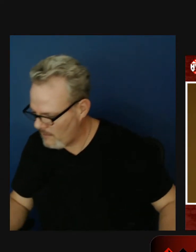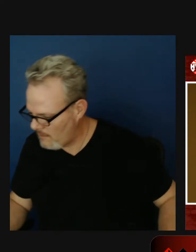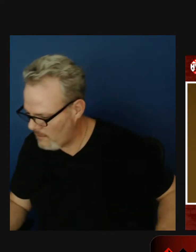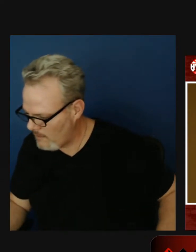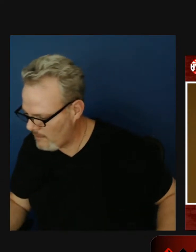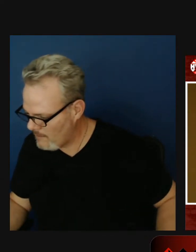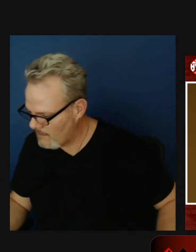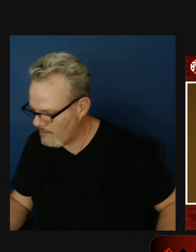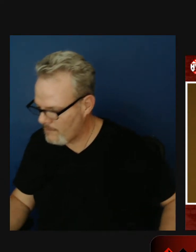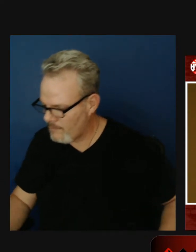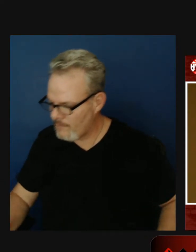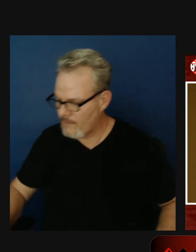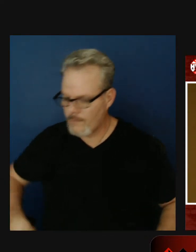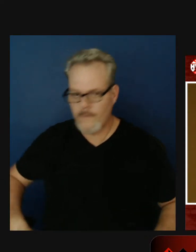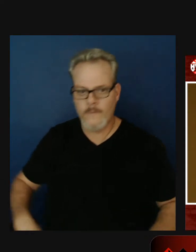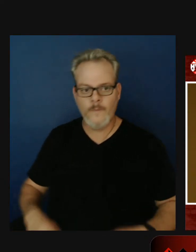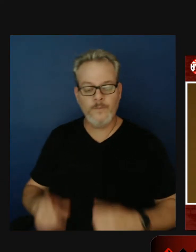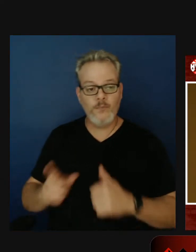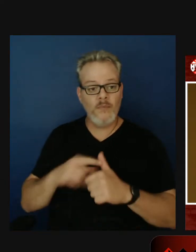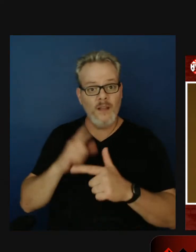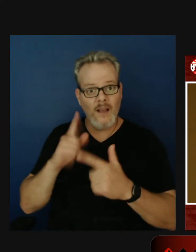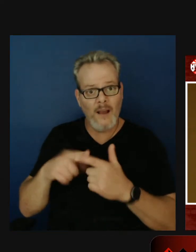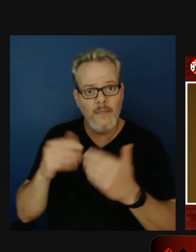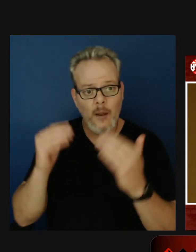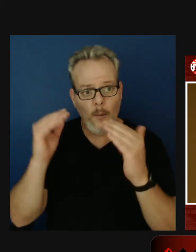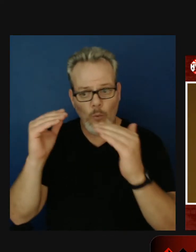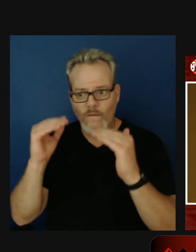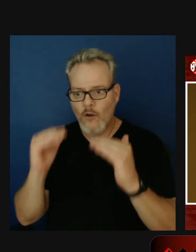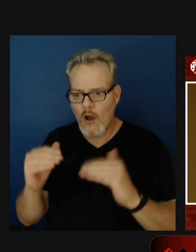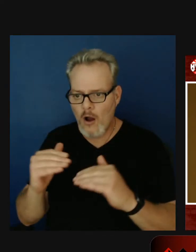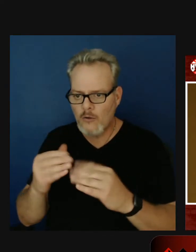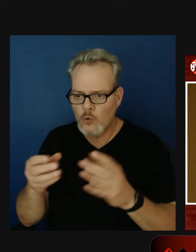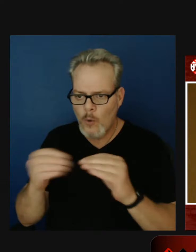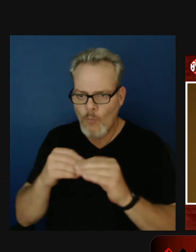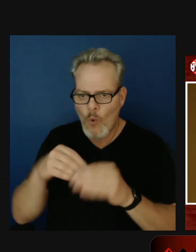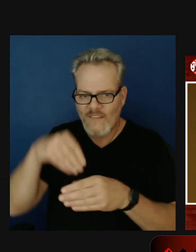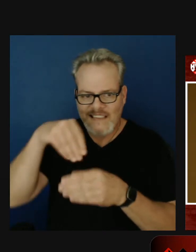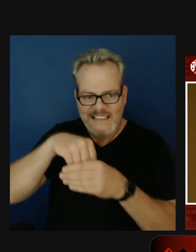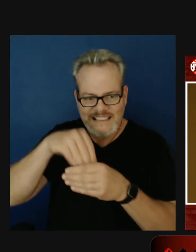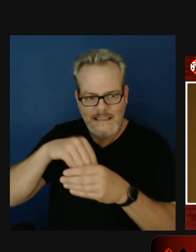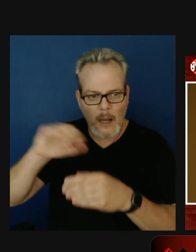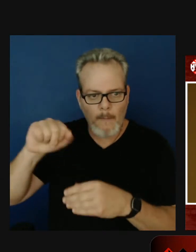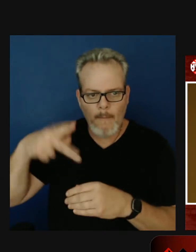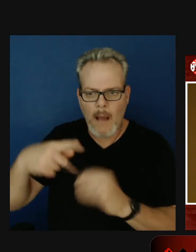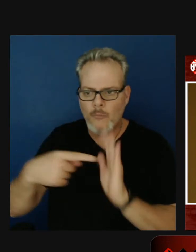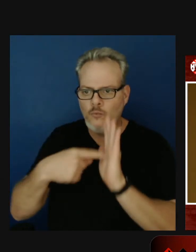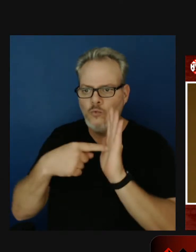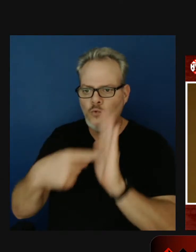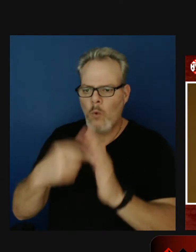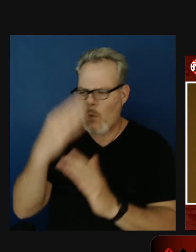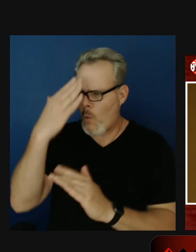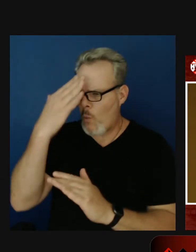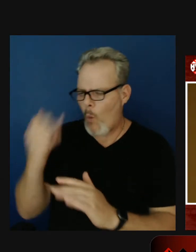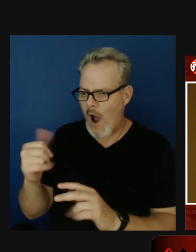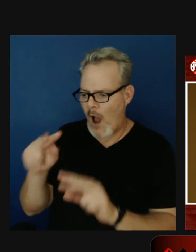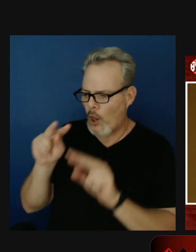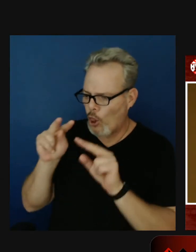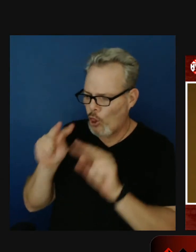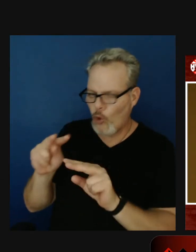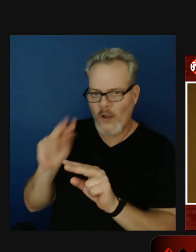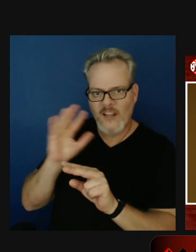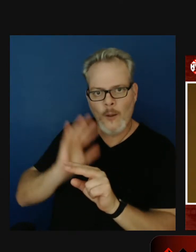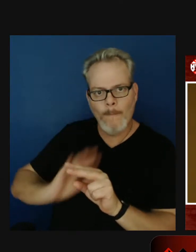And then moving on to kind of a smaller inset map to show why looking at these previous maps might be so